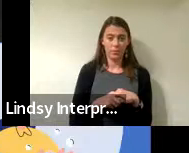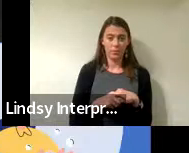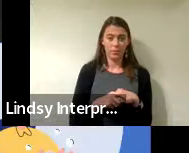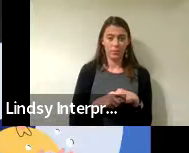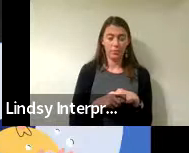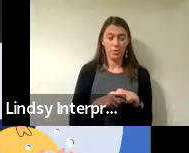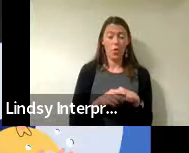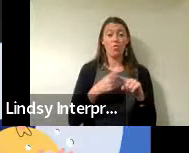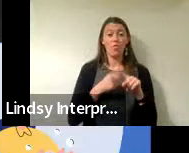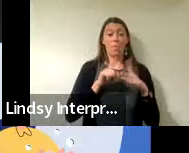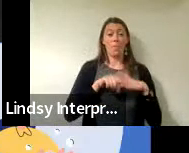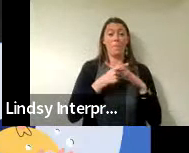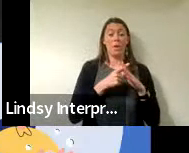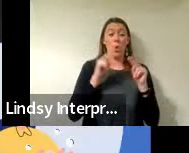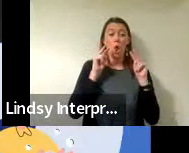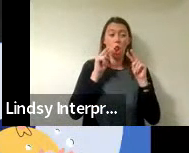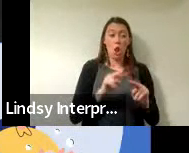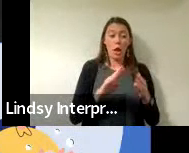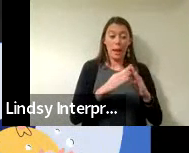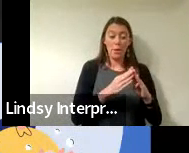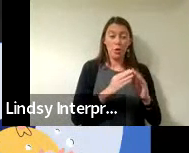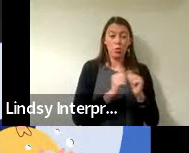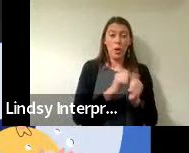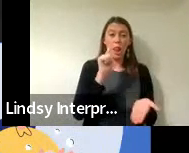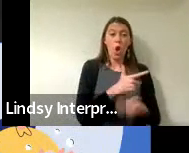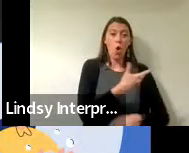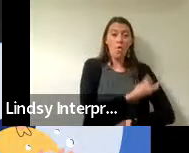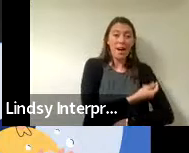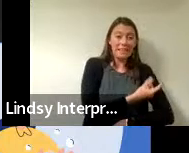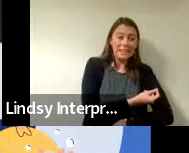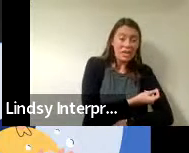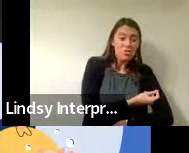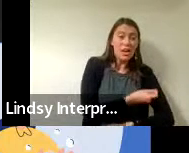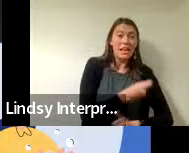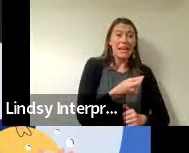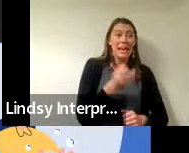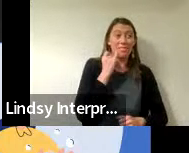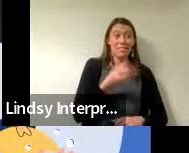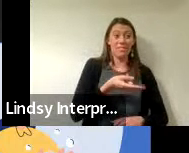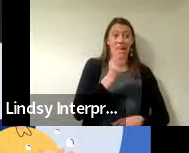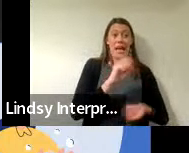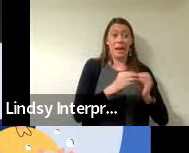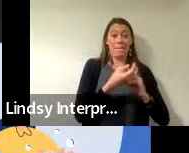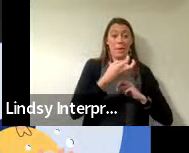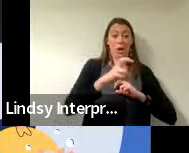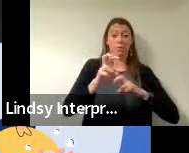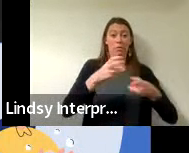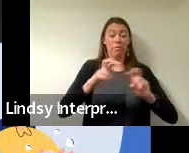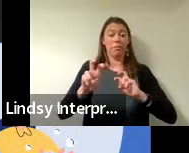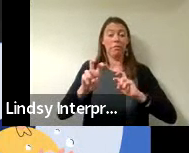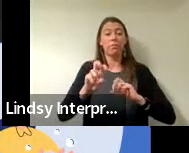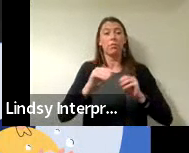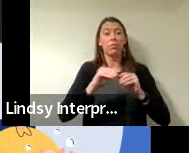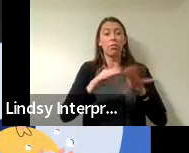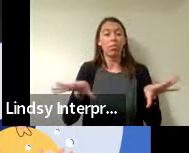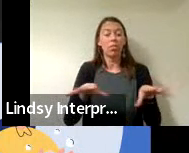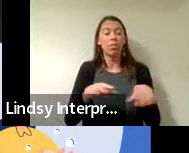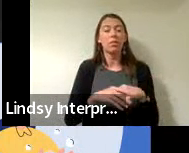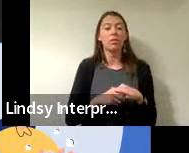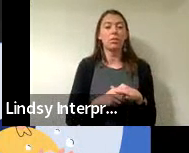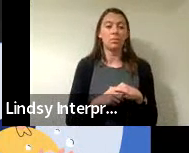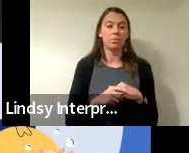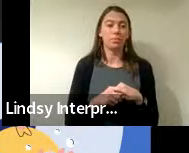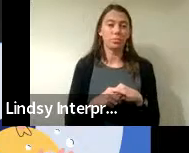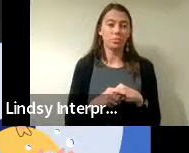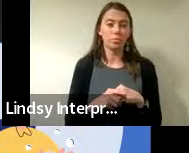and highest transmission rates, as well as those neighborhoods that have had historical barriers to accessing health services in this county.